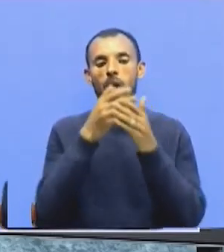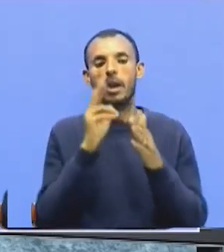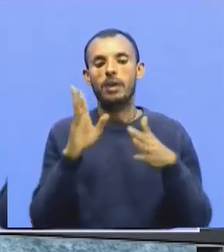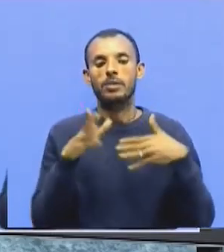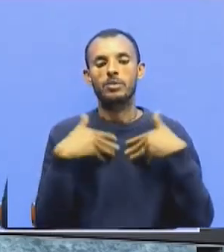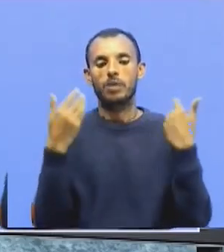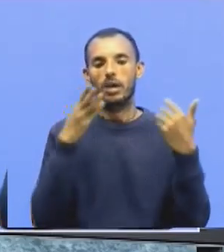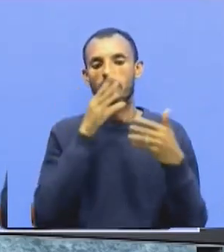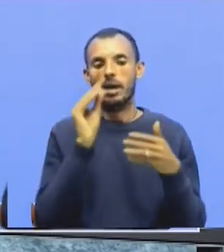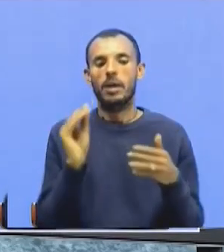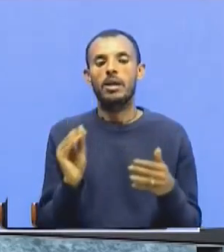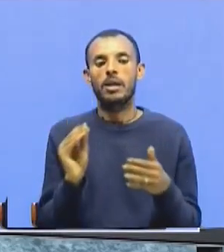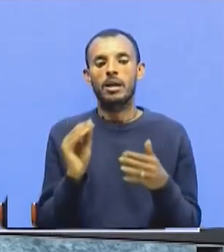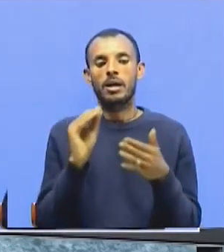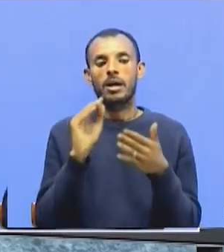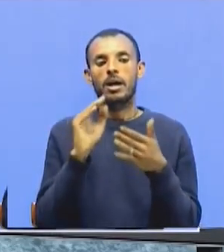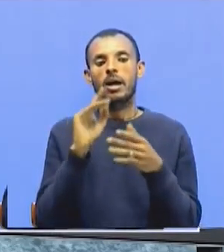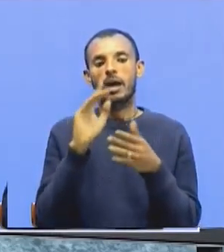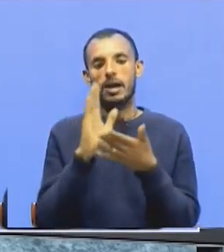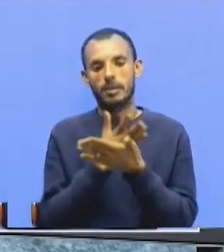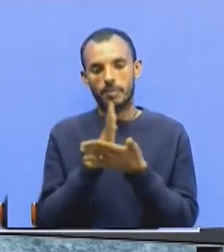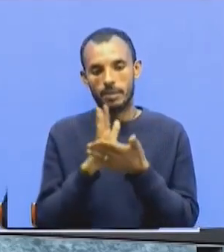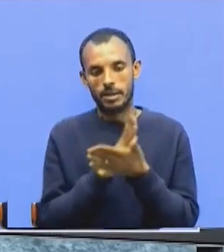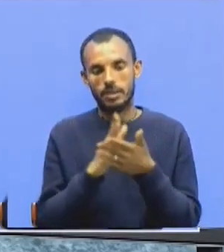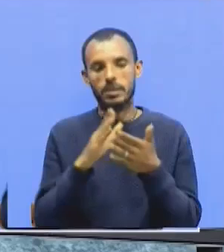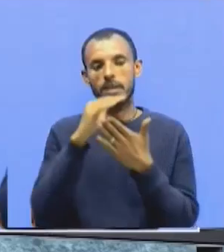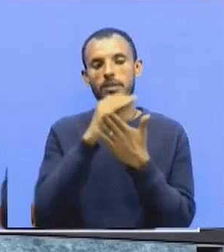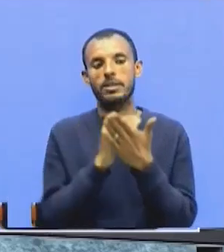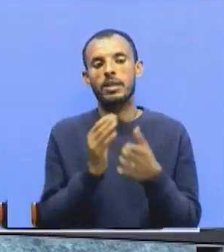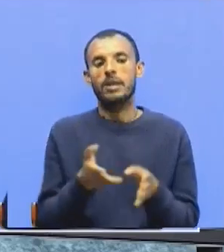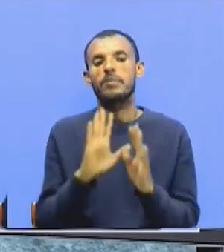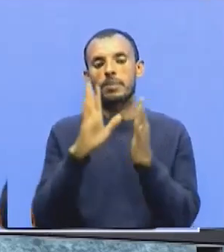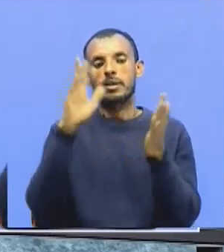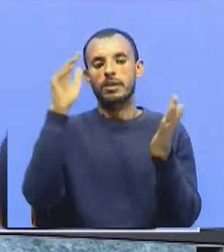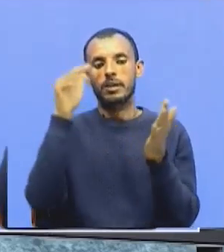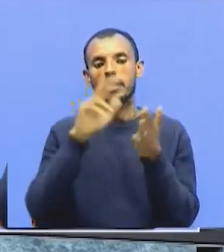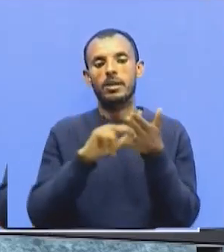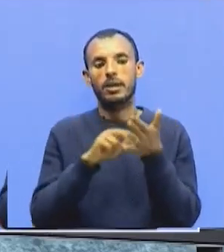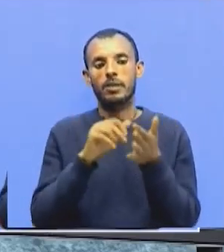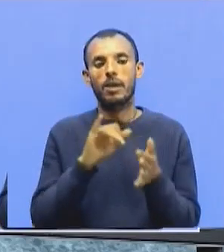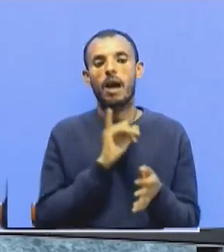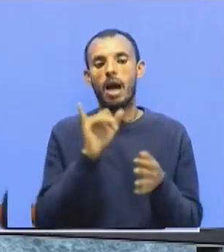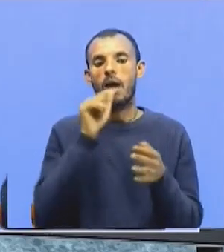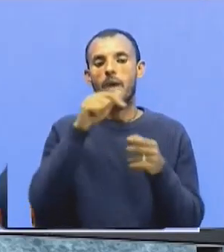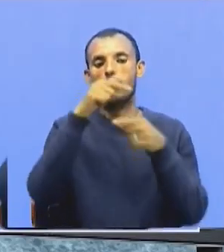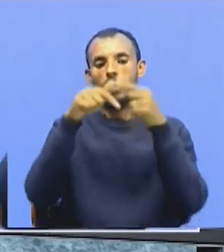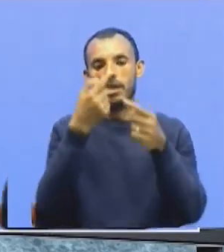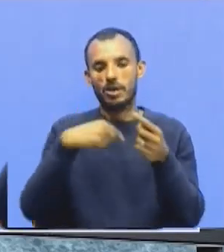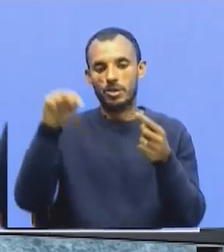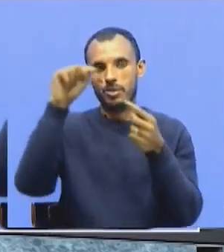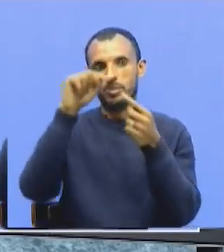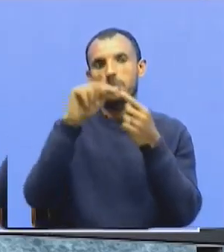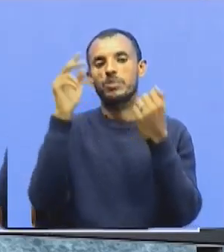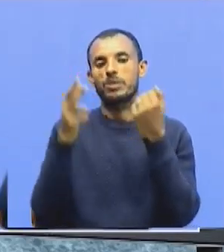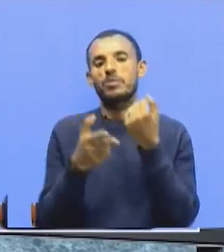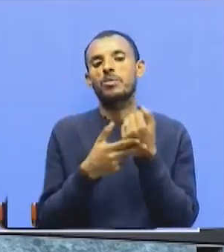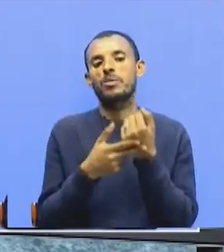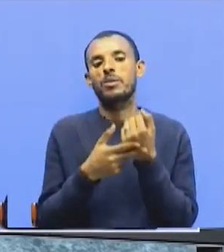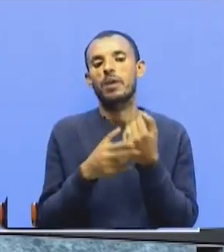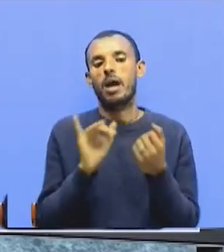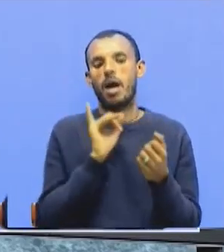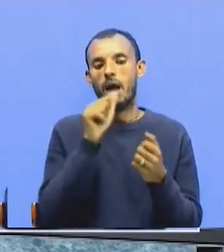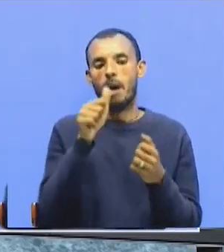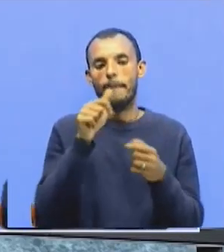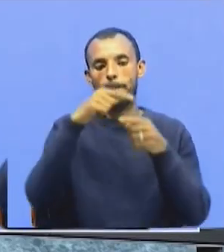and activate with the lesson. Let me read once. I am going to the store.